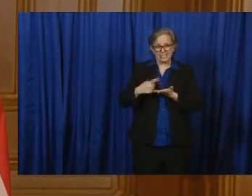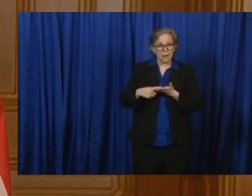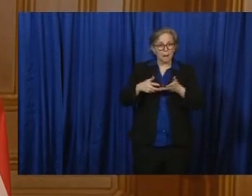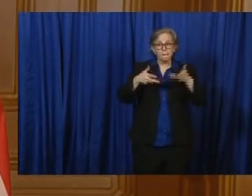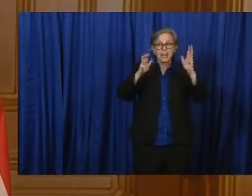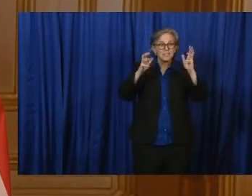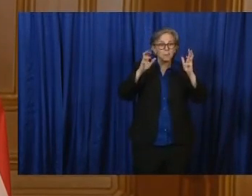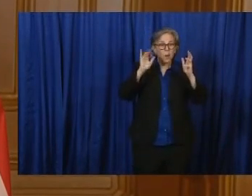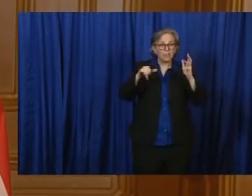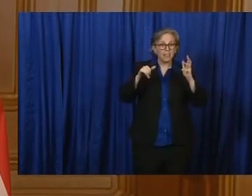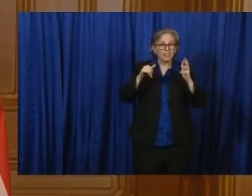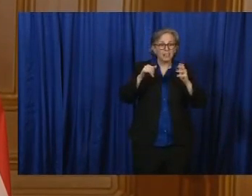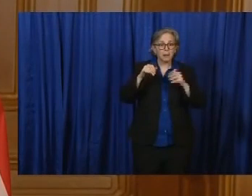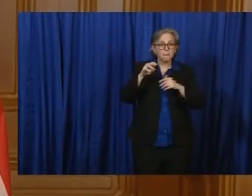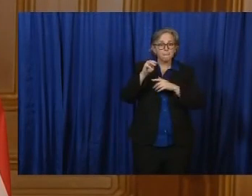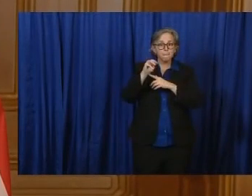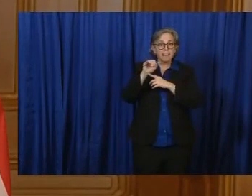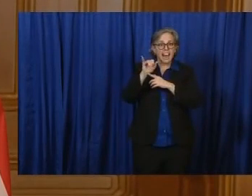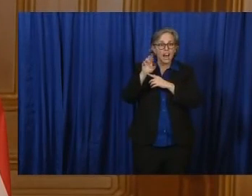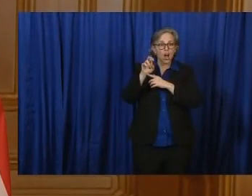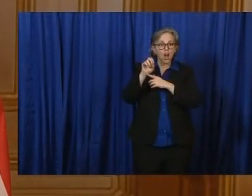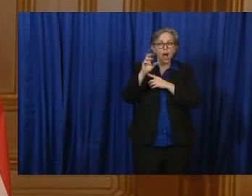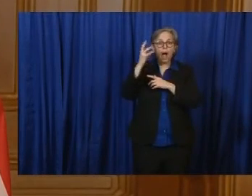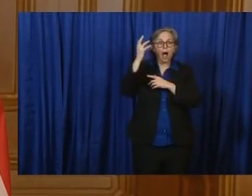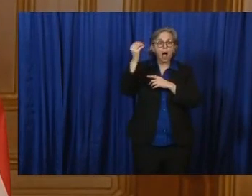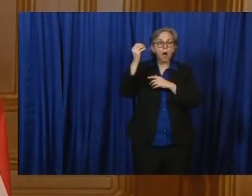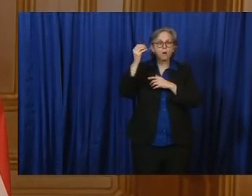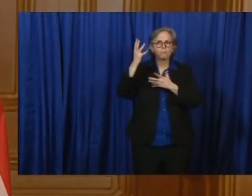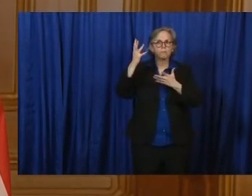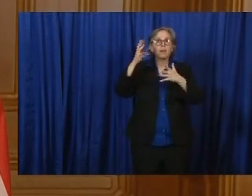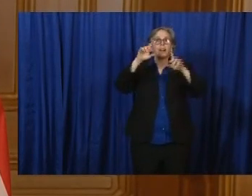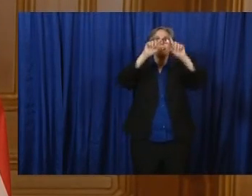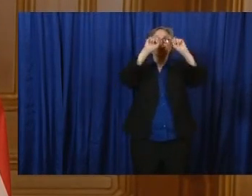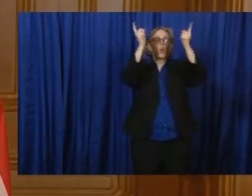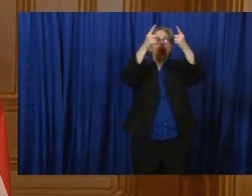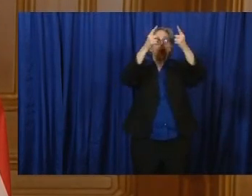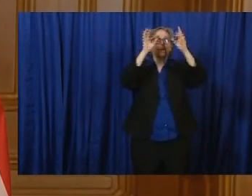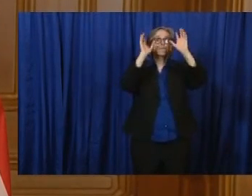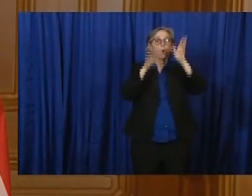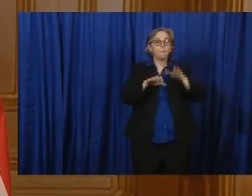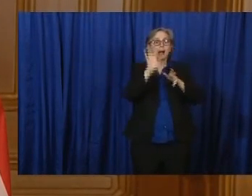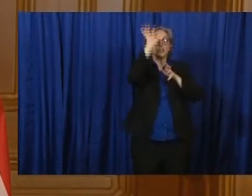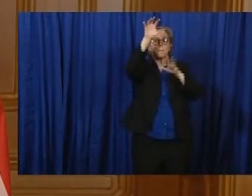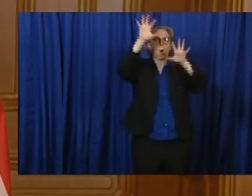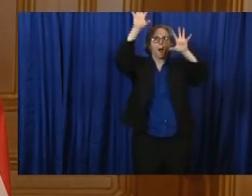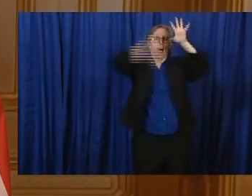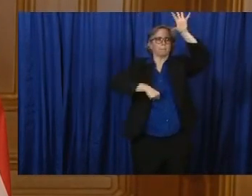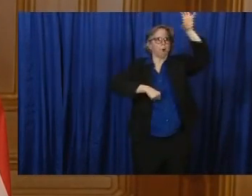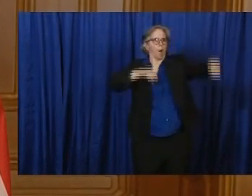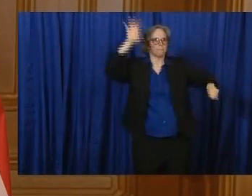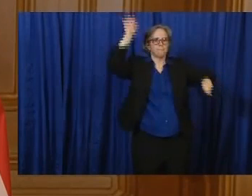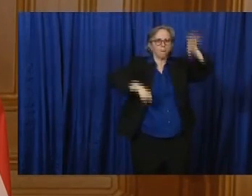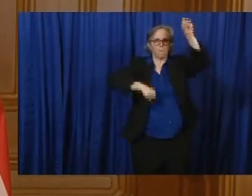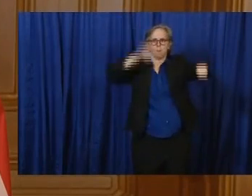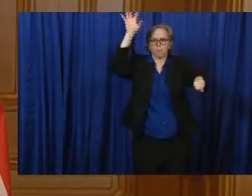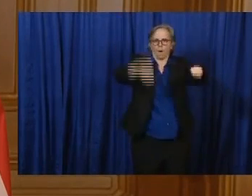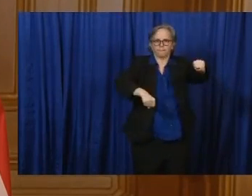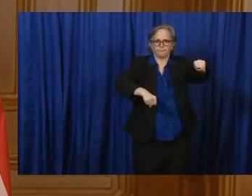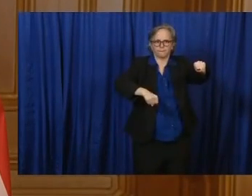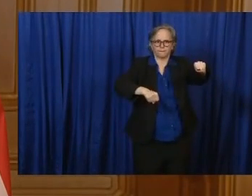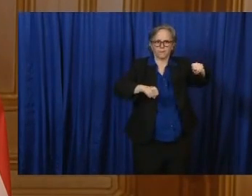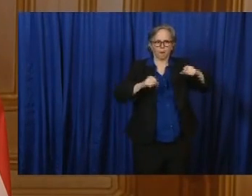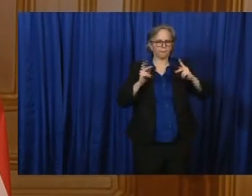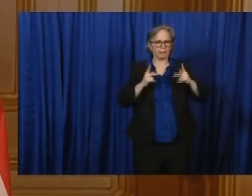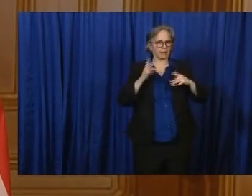have taken the action of just removing the rims, the backboards, and